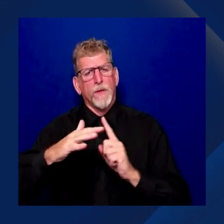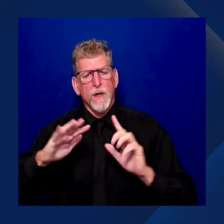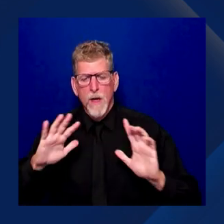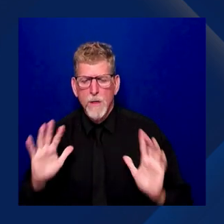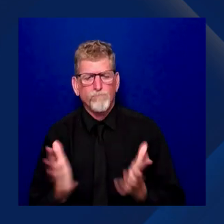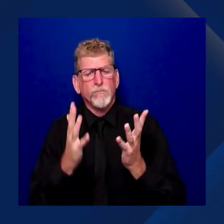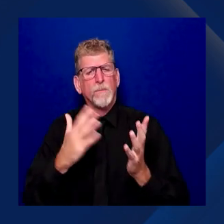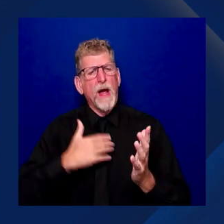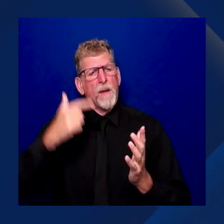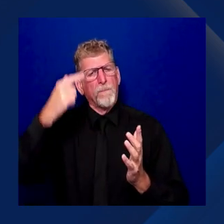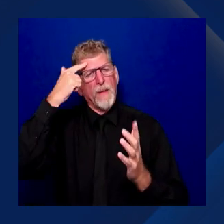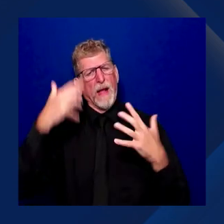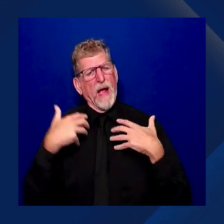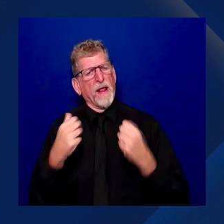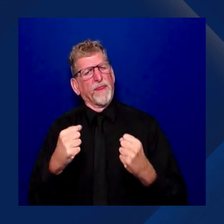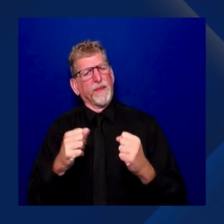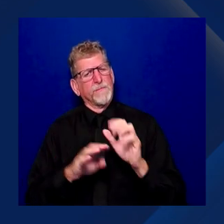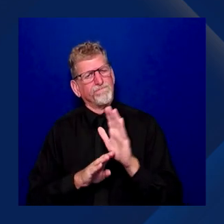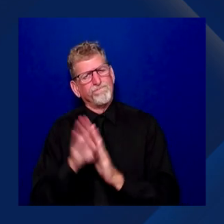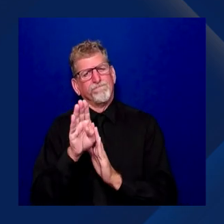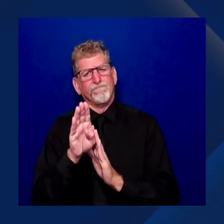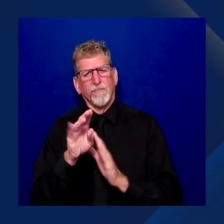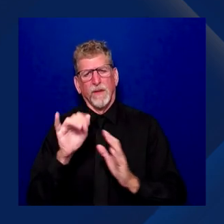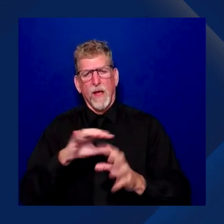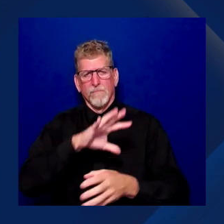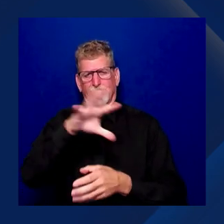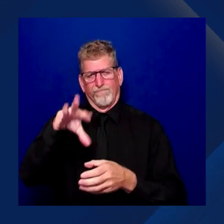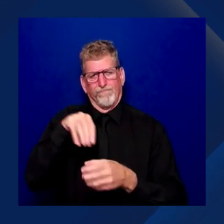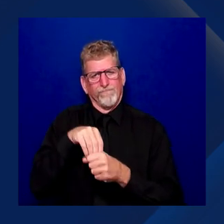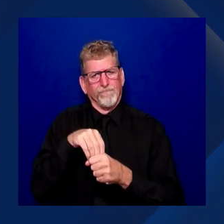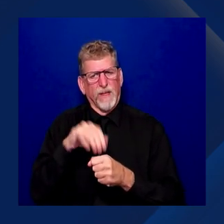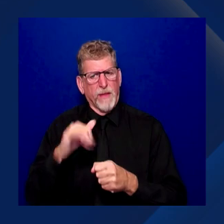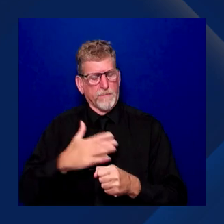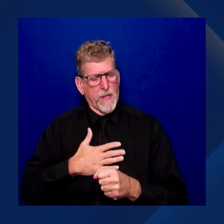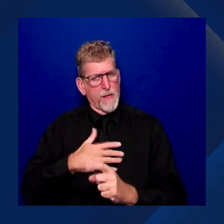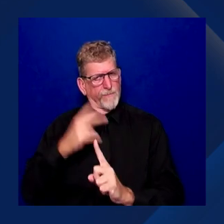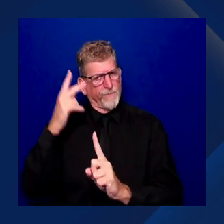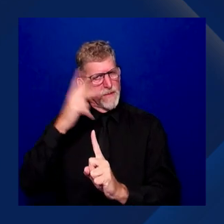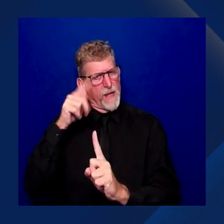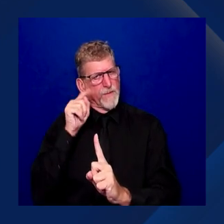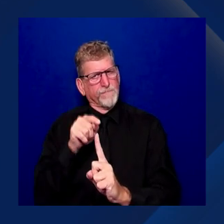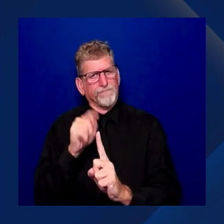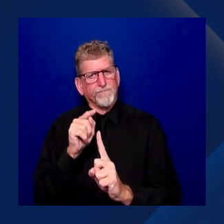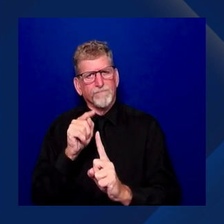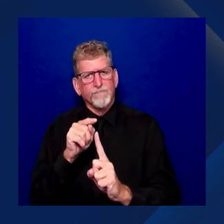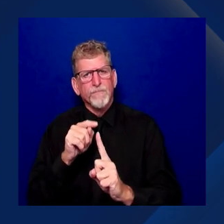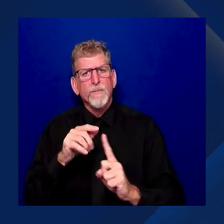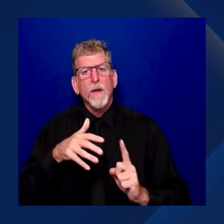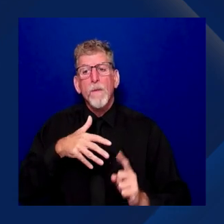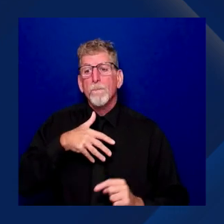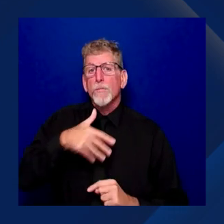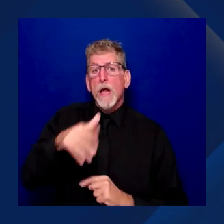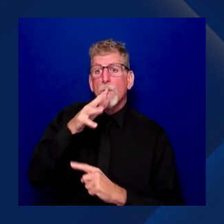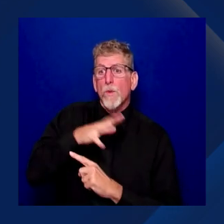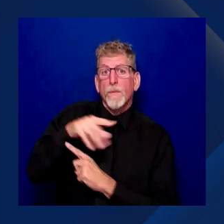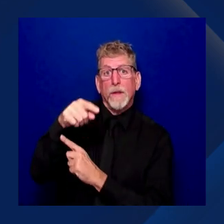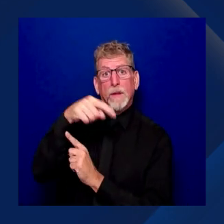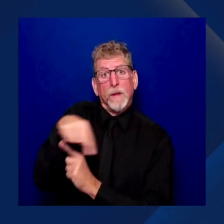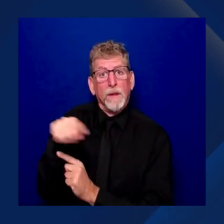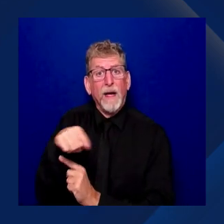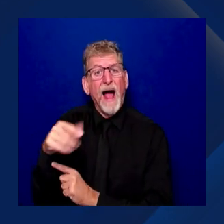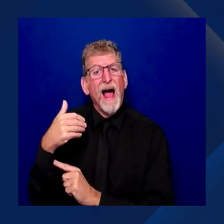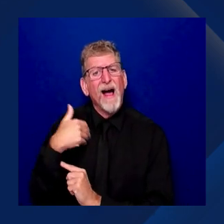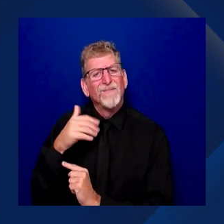is part of my overall philosophy. Pregnant women with mild or moderate perinatal depression